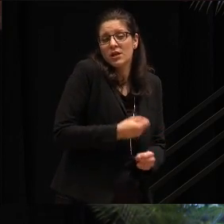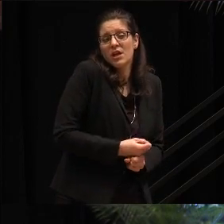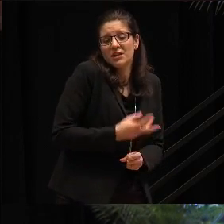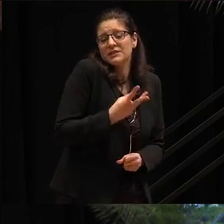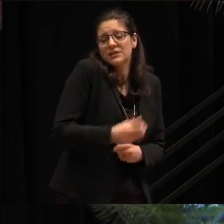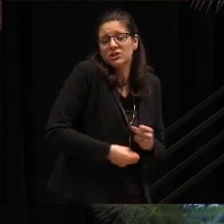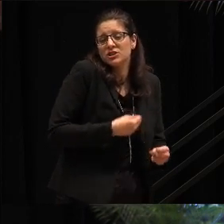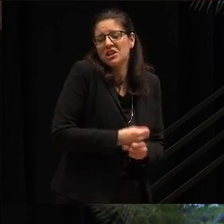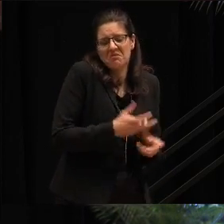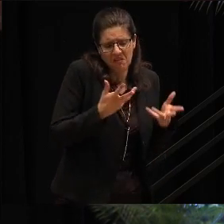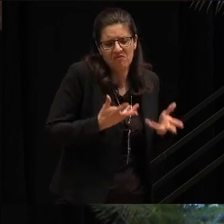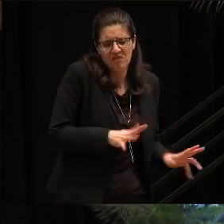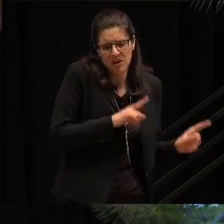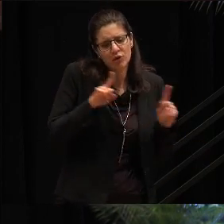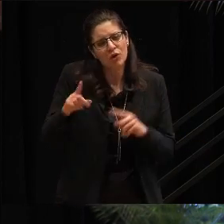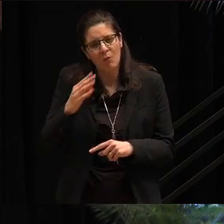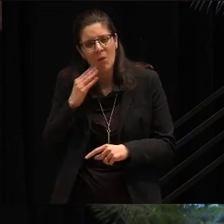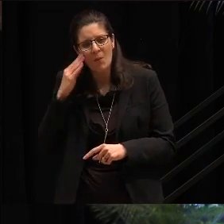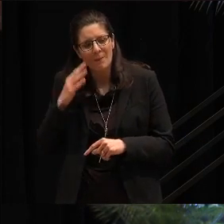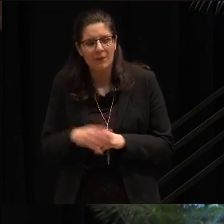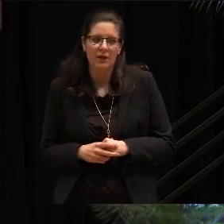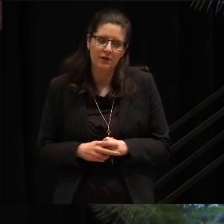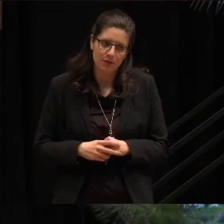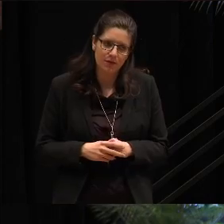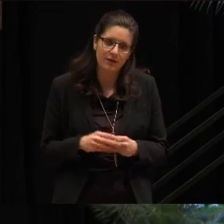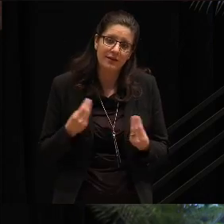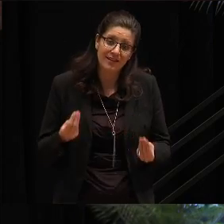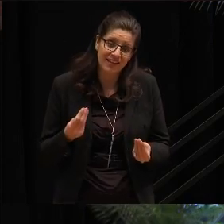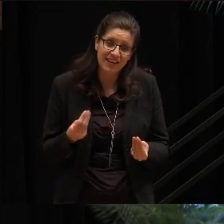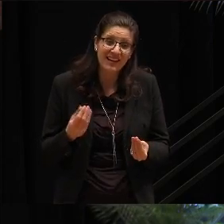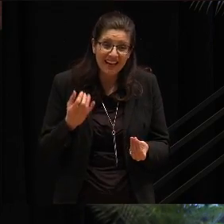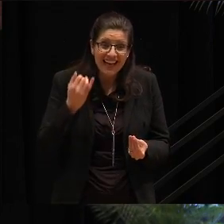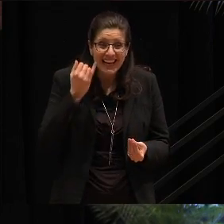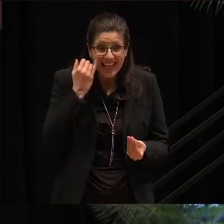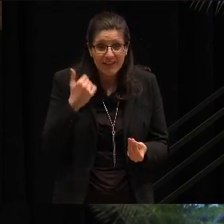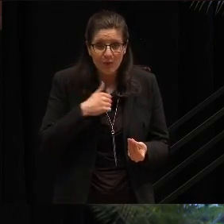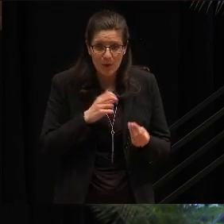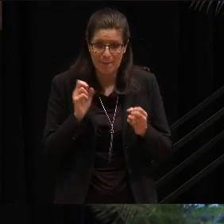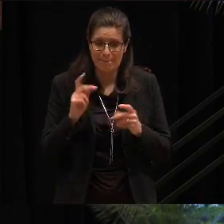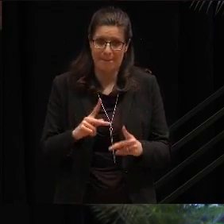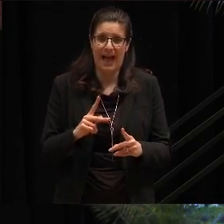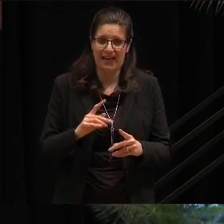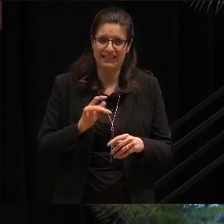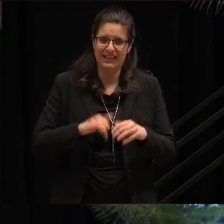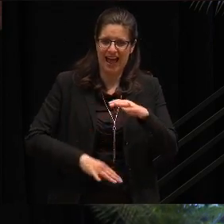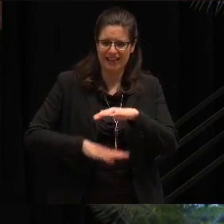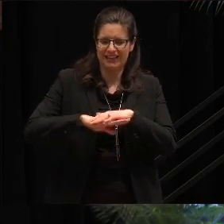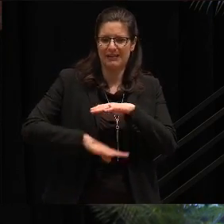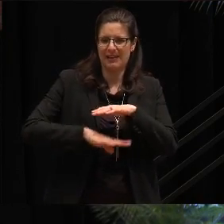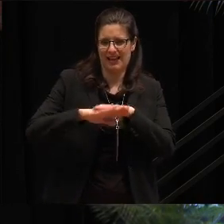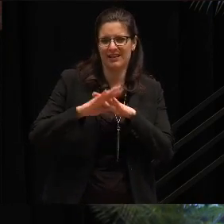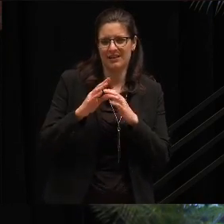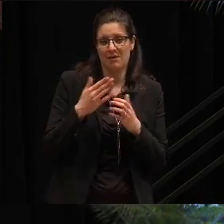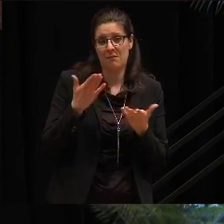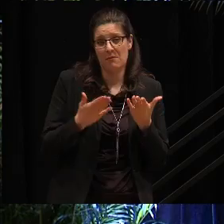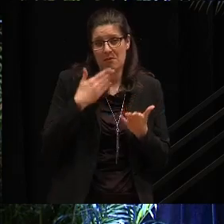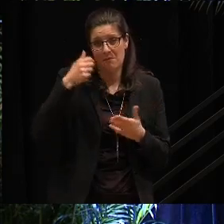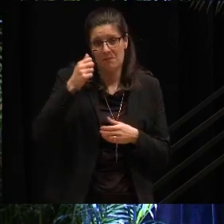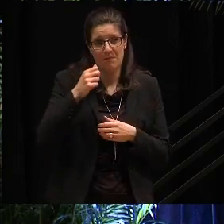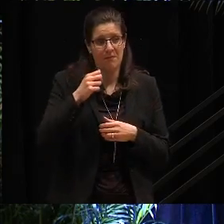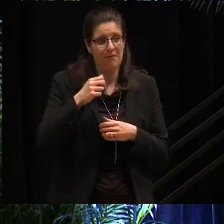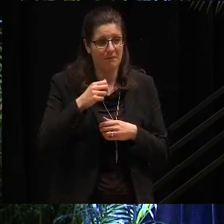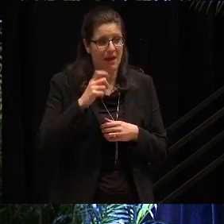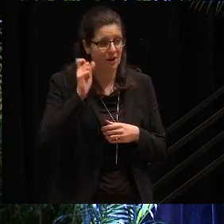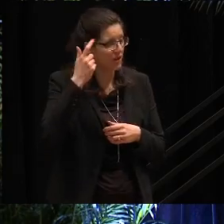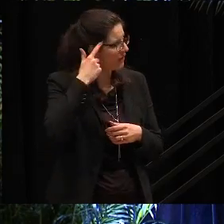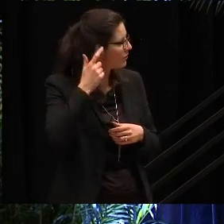6 years, and they went home. I think if we got back to that, maybe we would have a better government. Yeah. Are term limits the